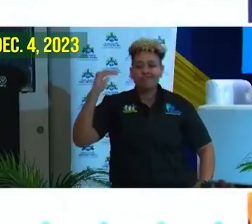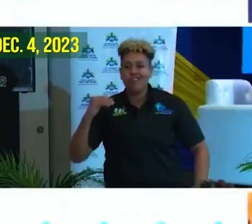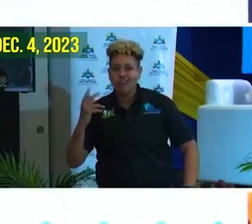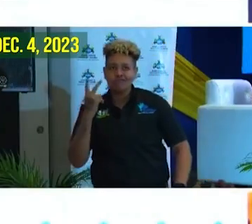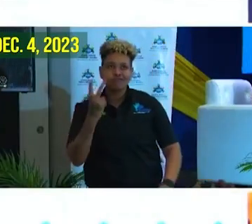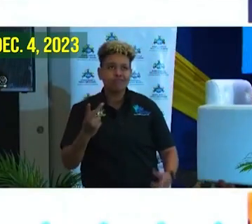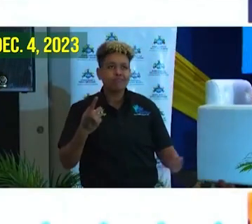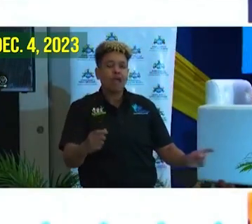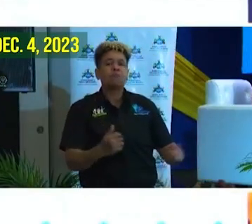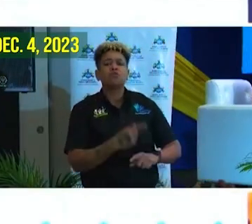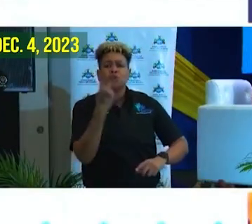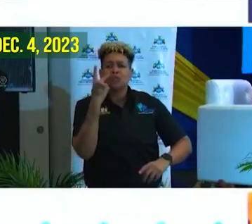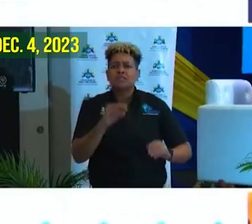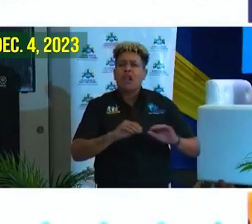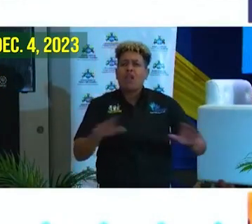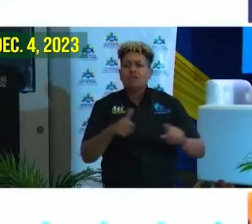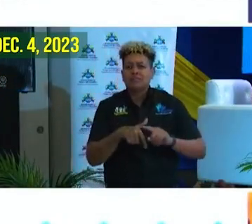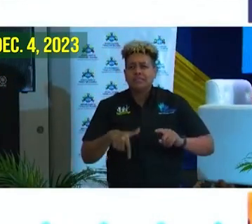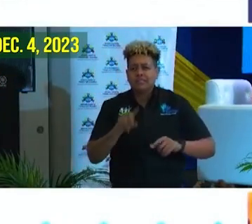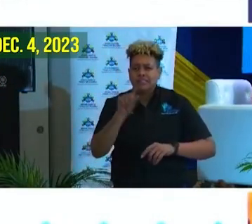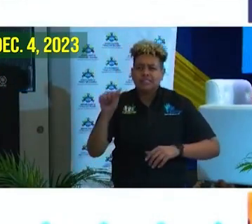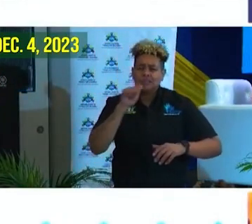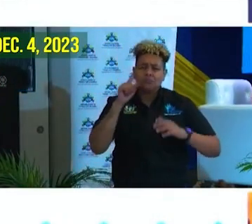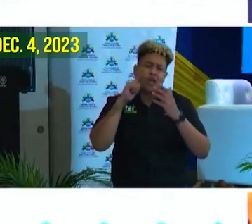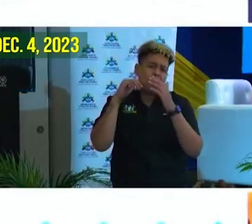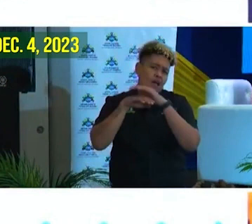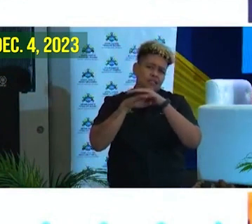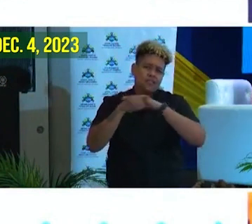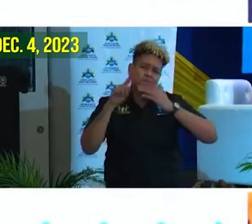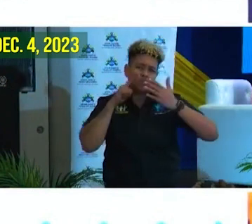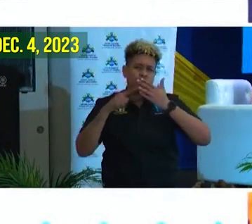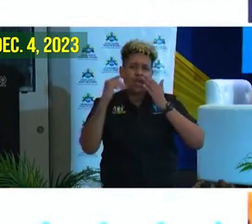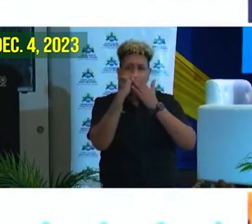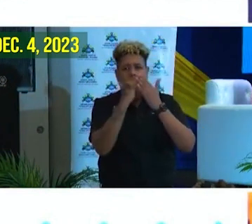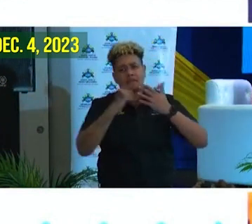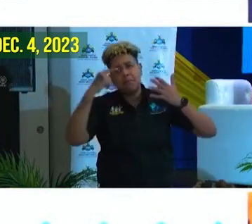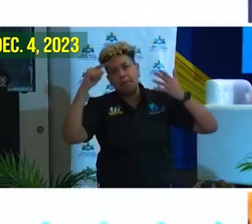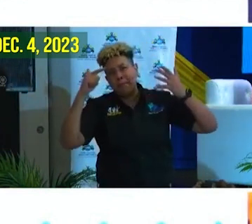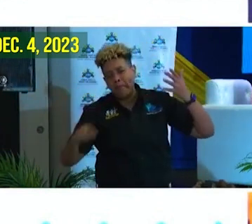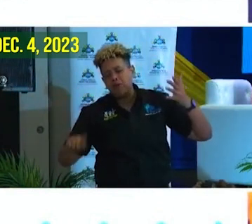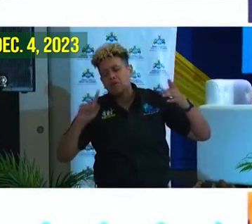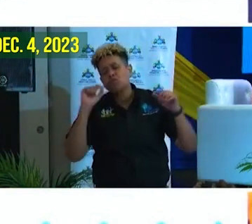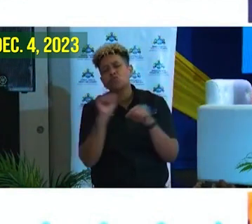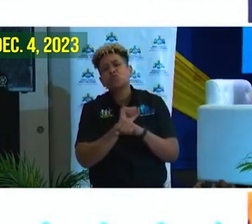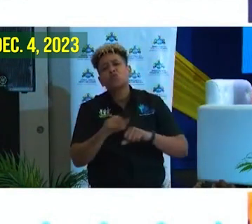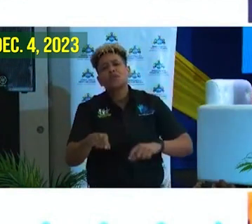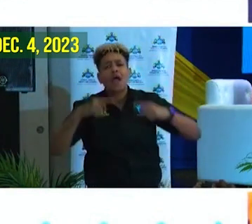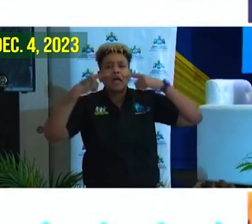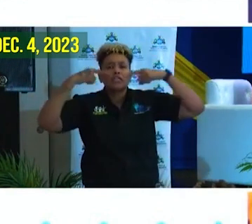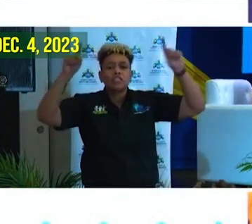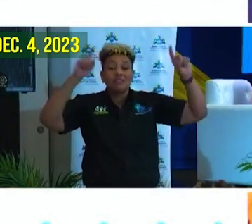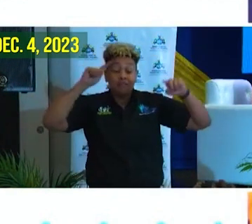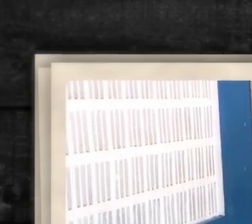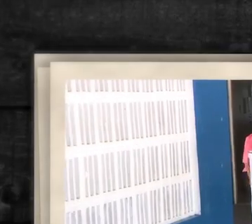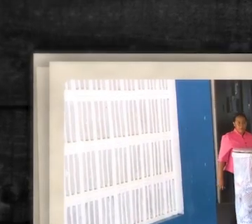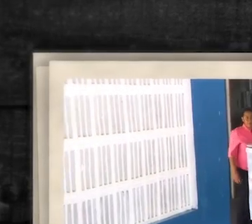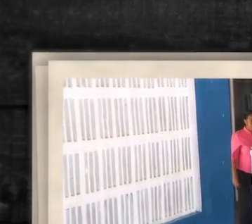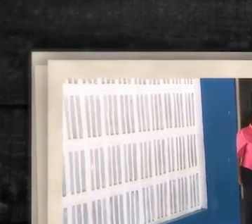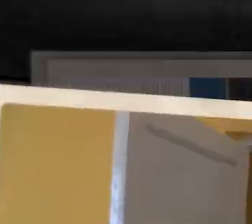To see the launch of this disability accessible checklist truly is an achievement for